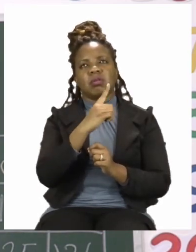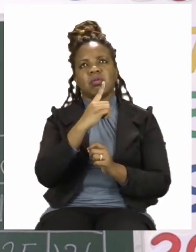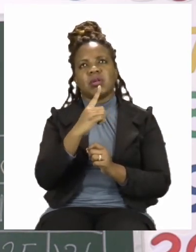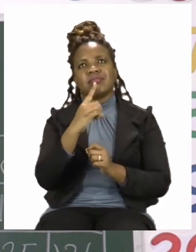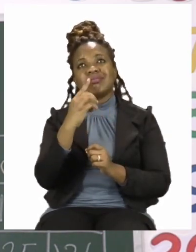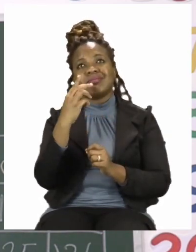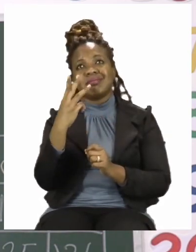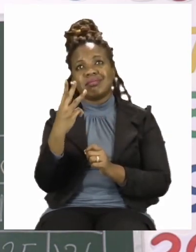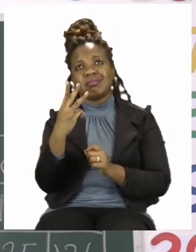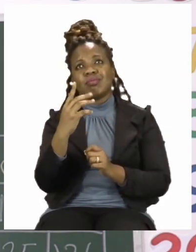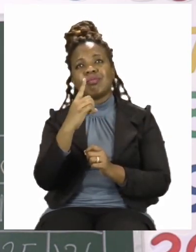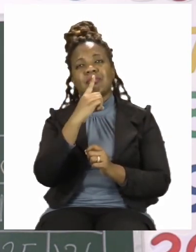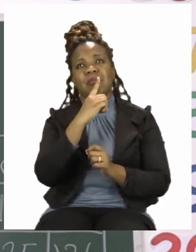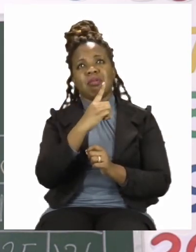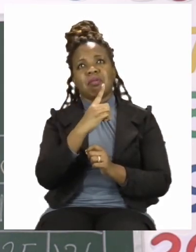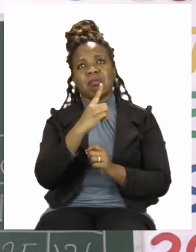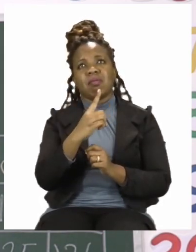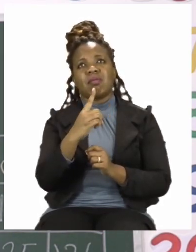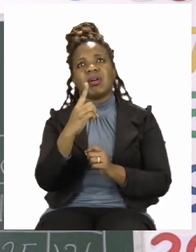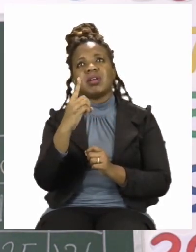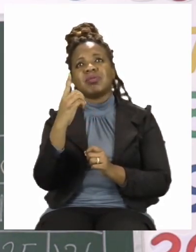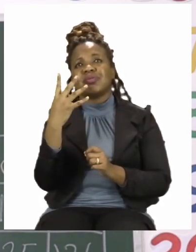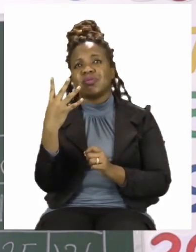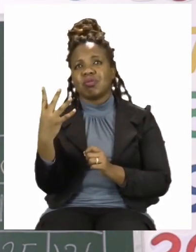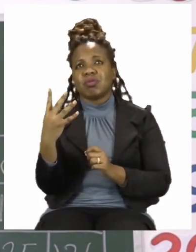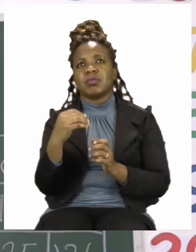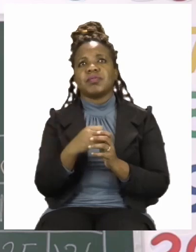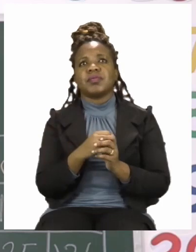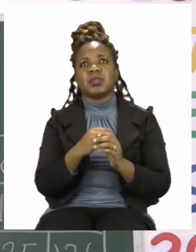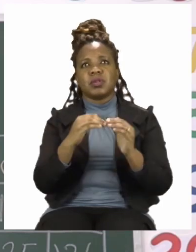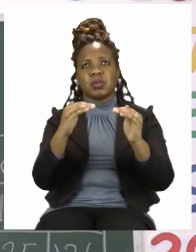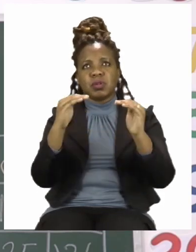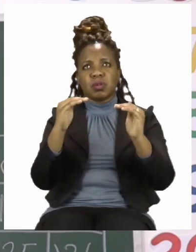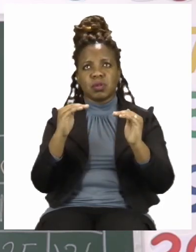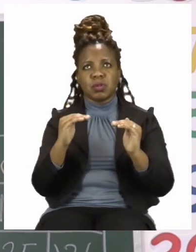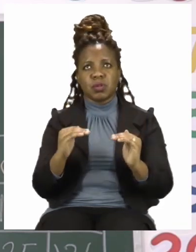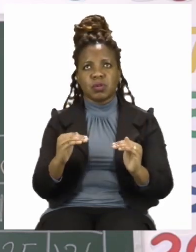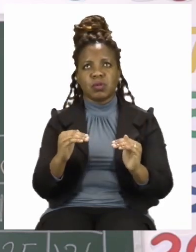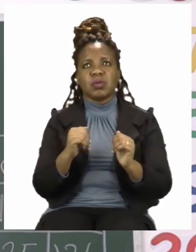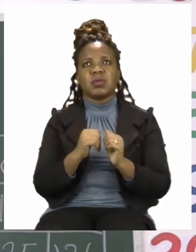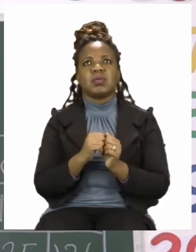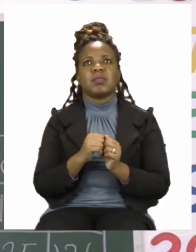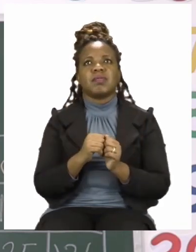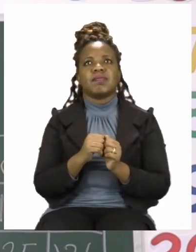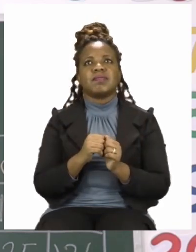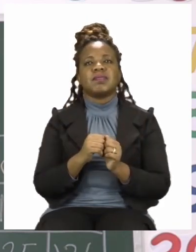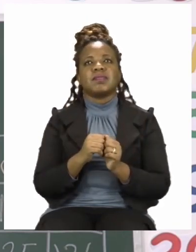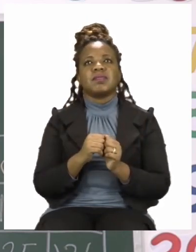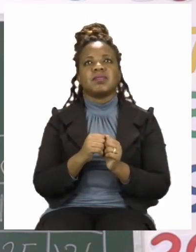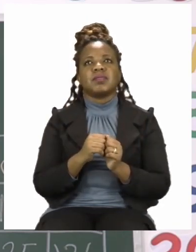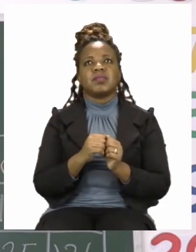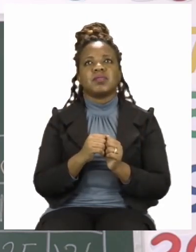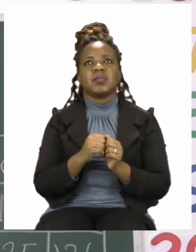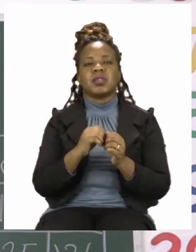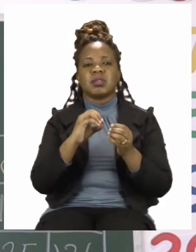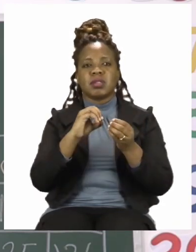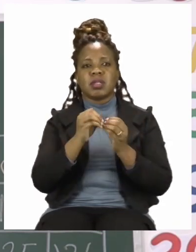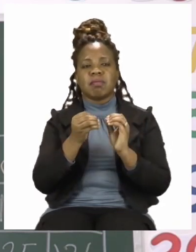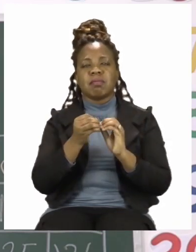112. Now let's try the one that has a missing number between